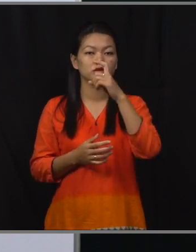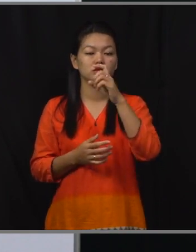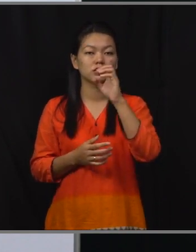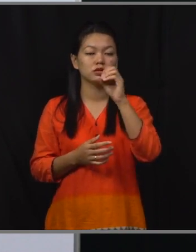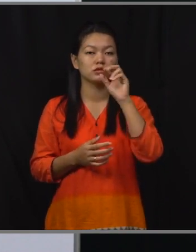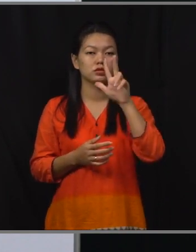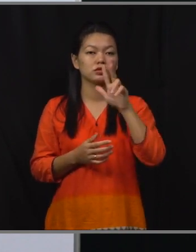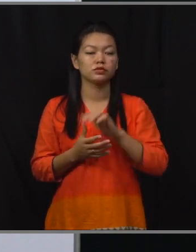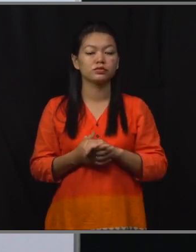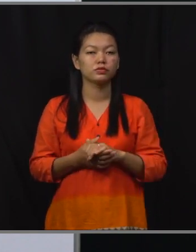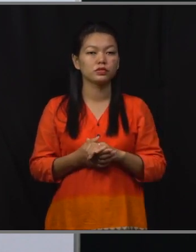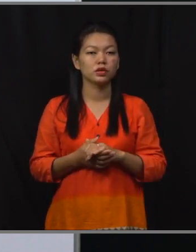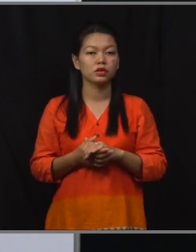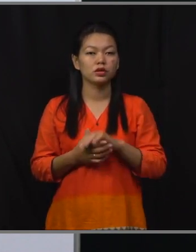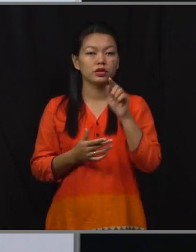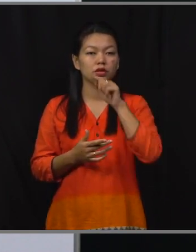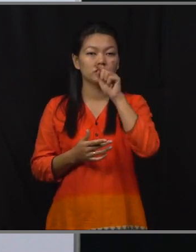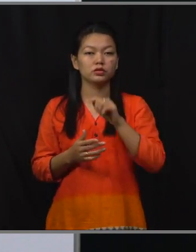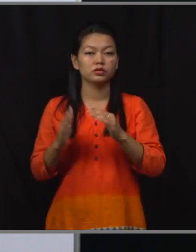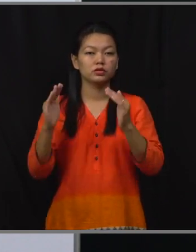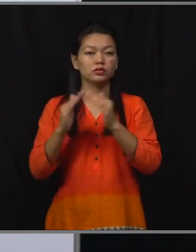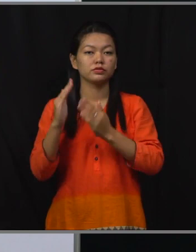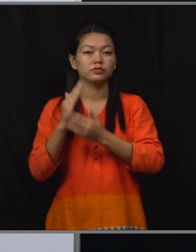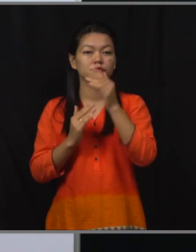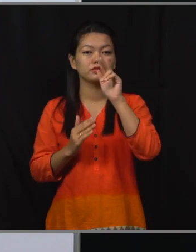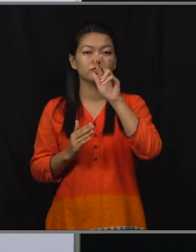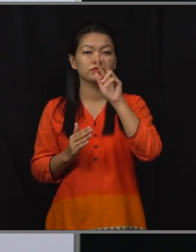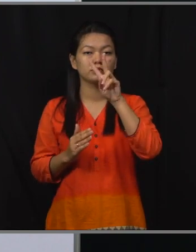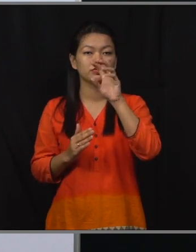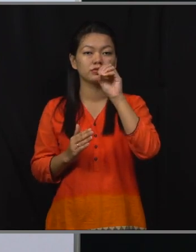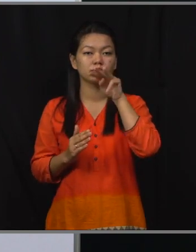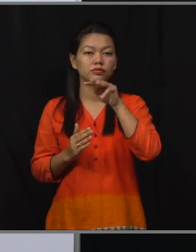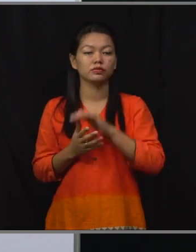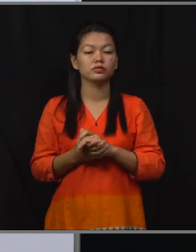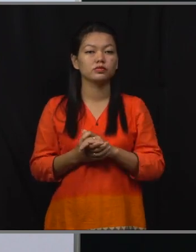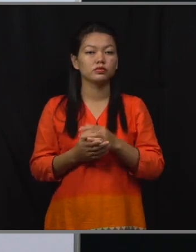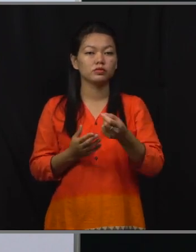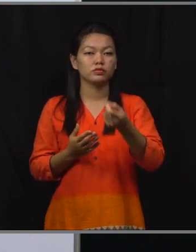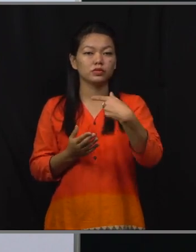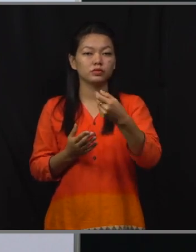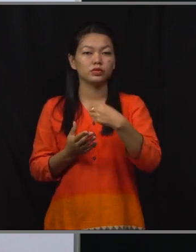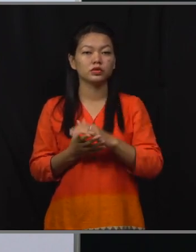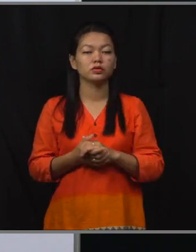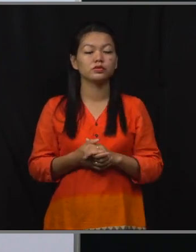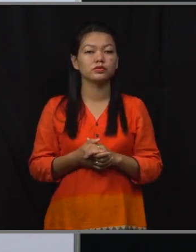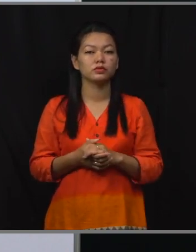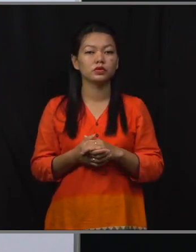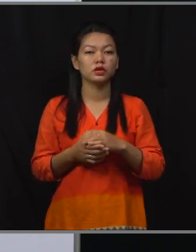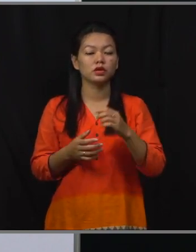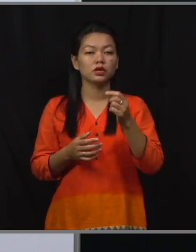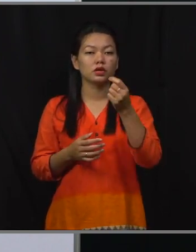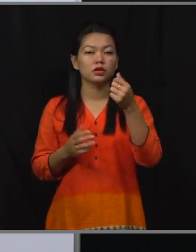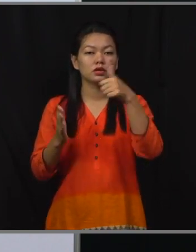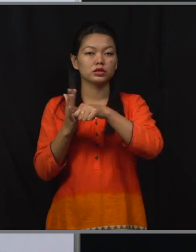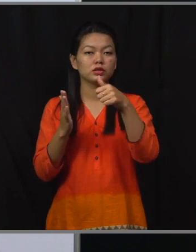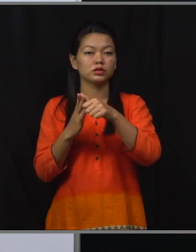708, interest on building fund 20,000. And on the payment side, that is on your credit side, we have salary